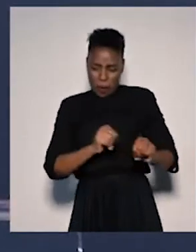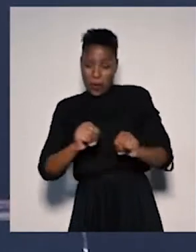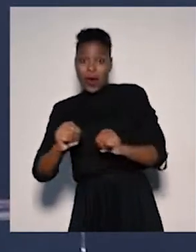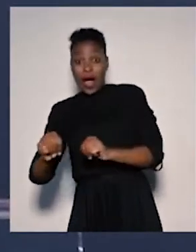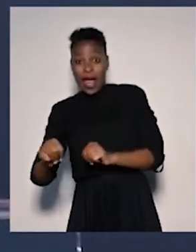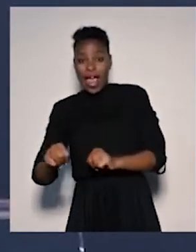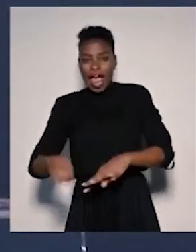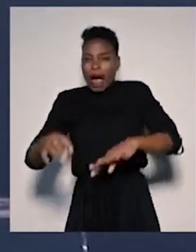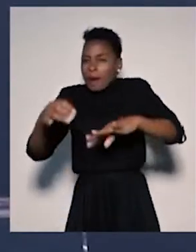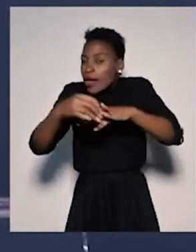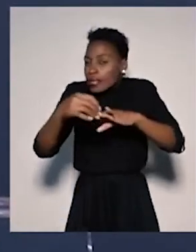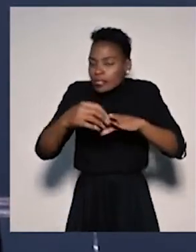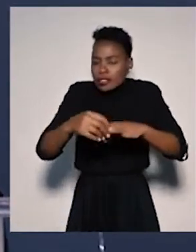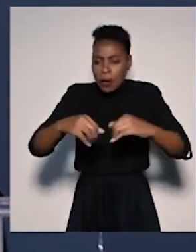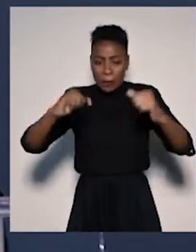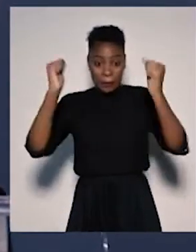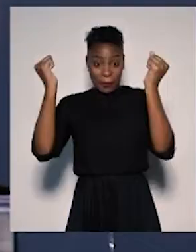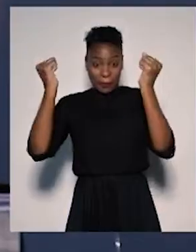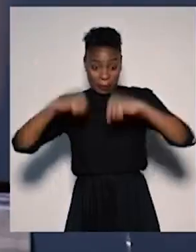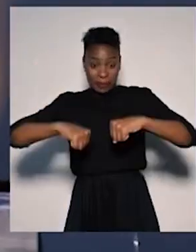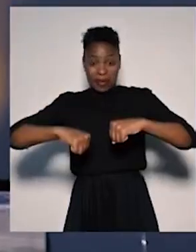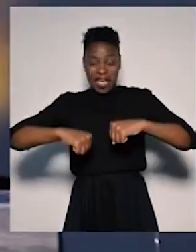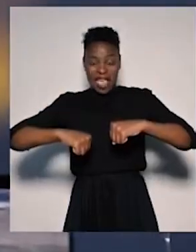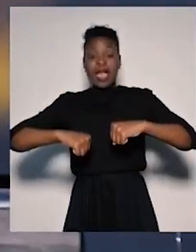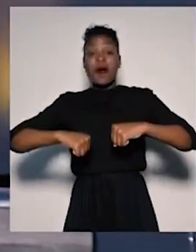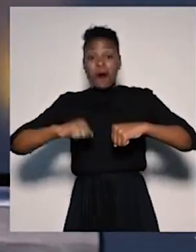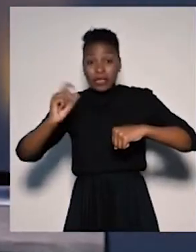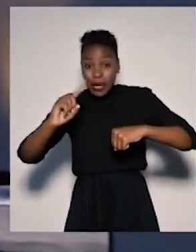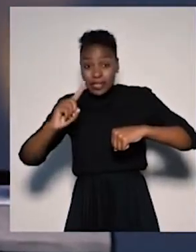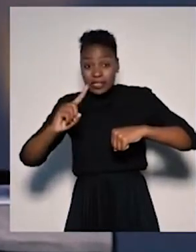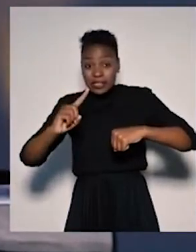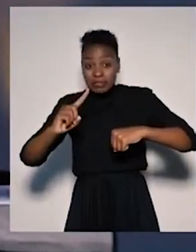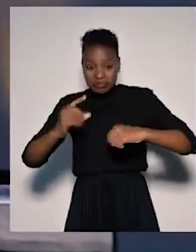marriage is no longer a covenant, it's a negotiation.